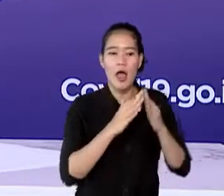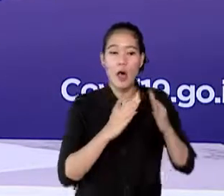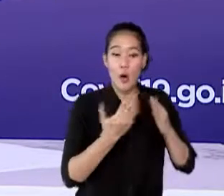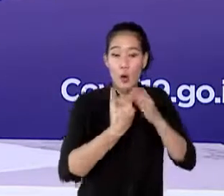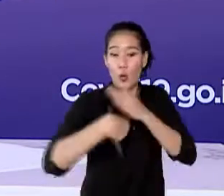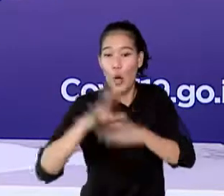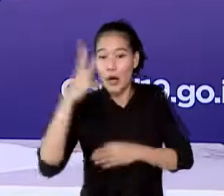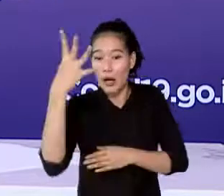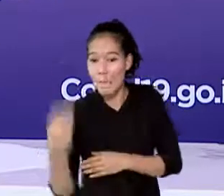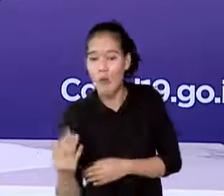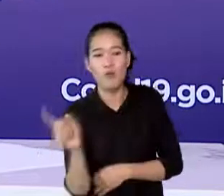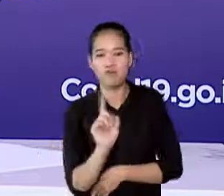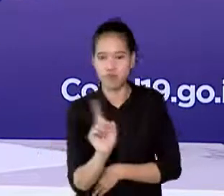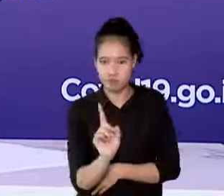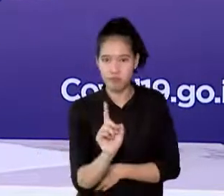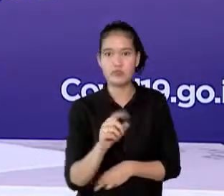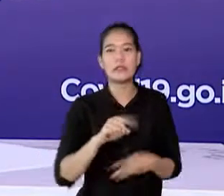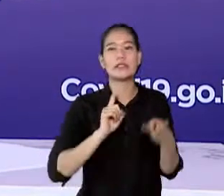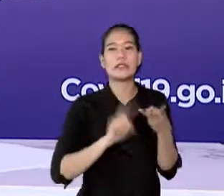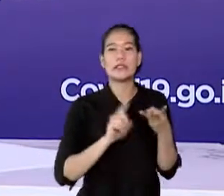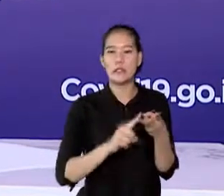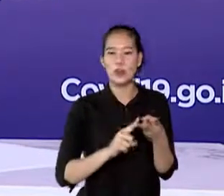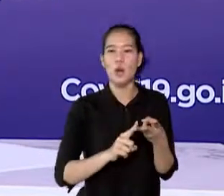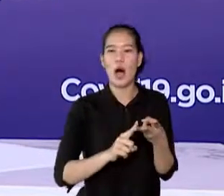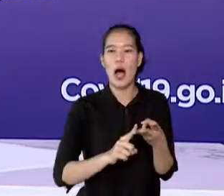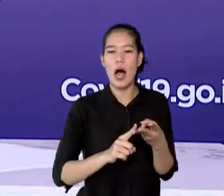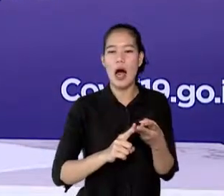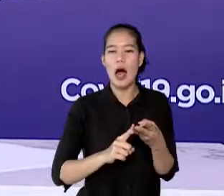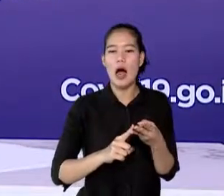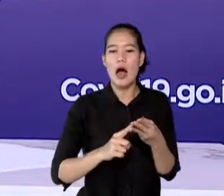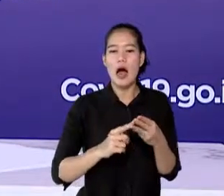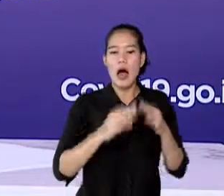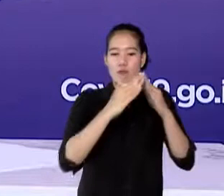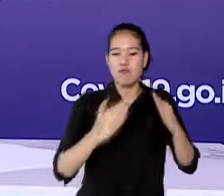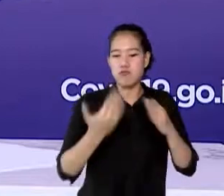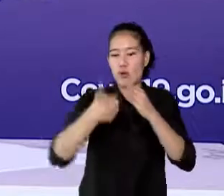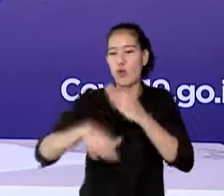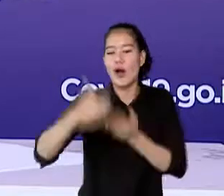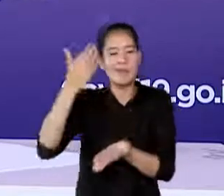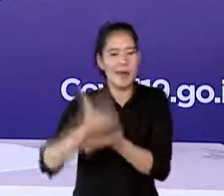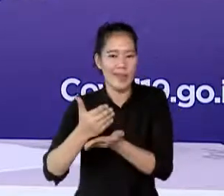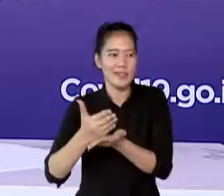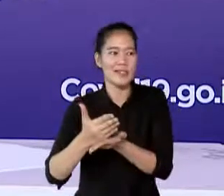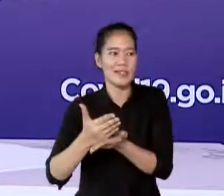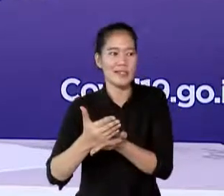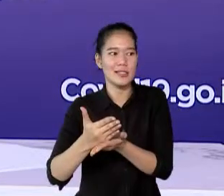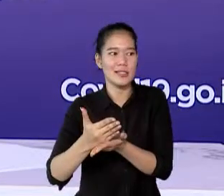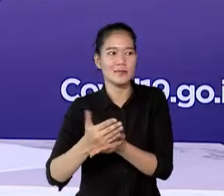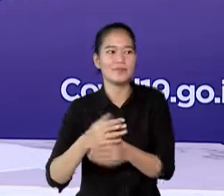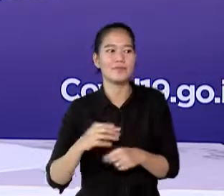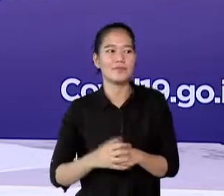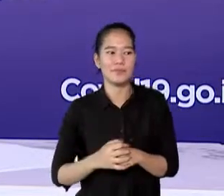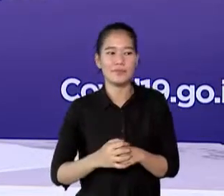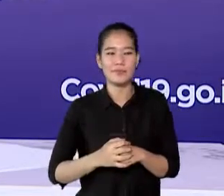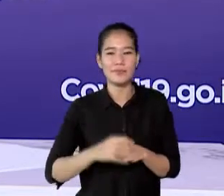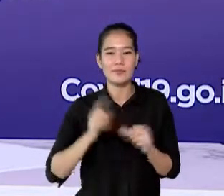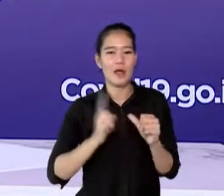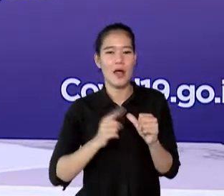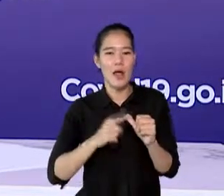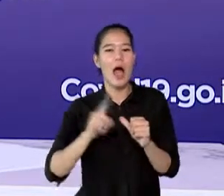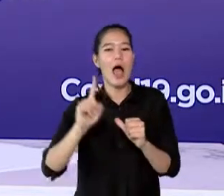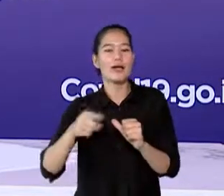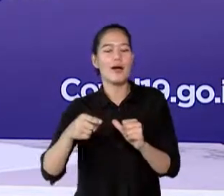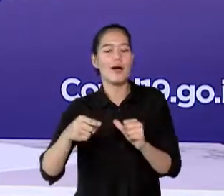or mudik, restricting activities at the household level, restricting new